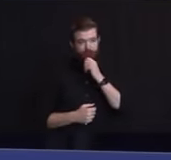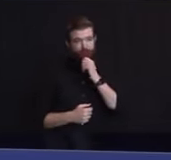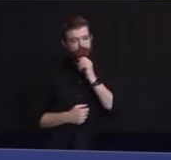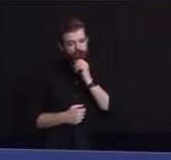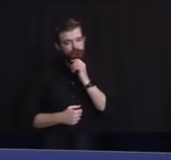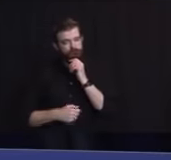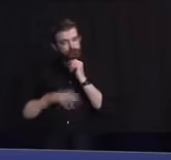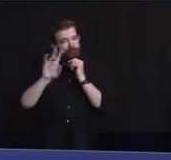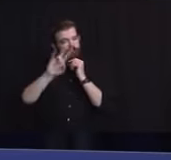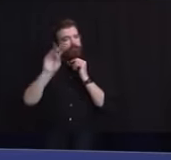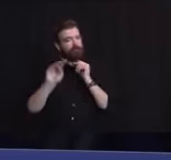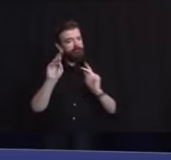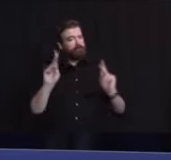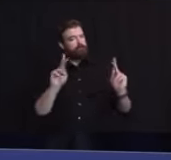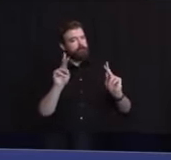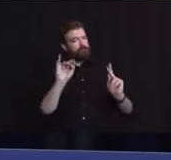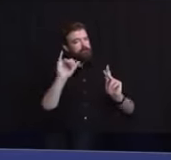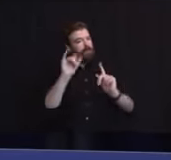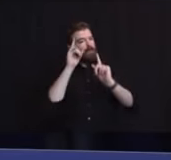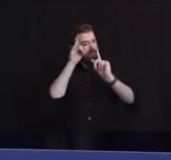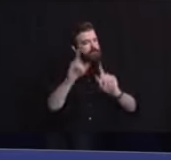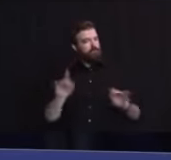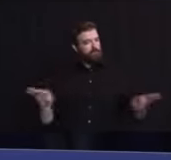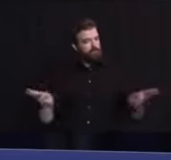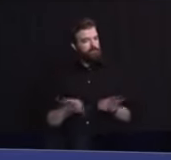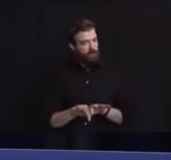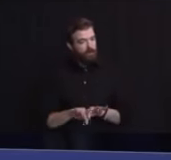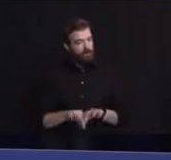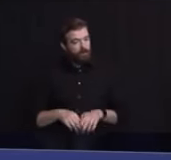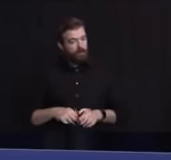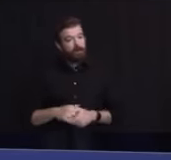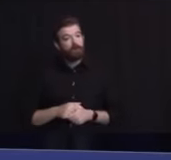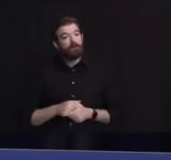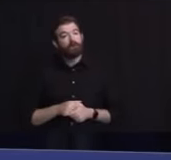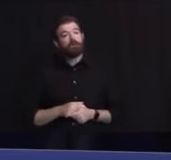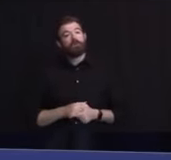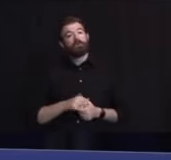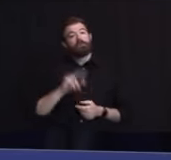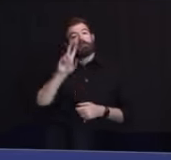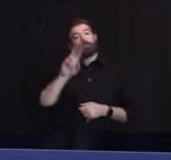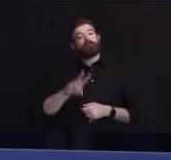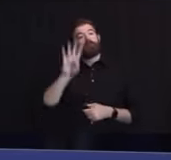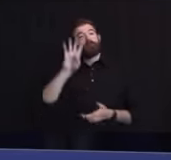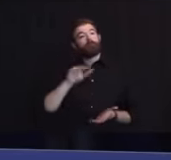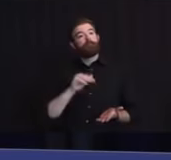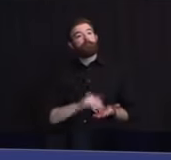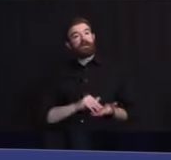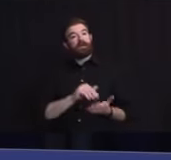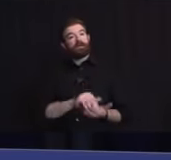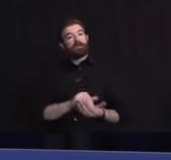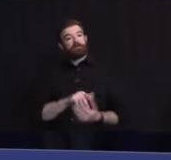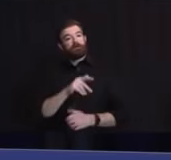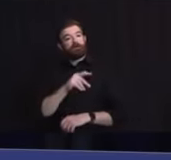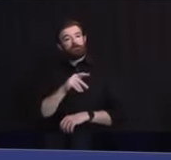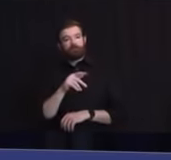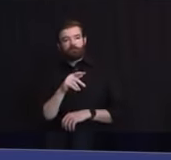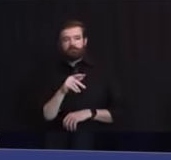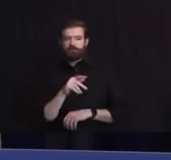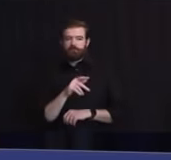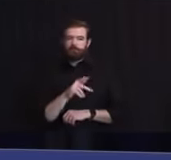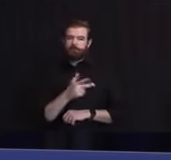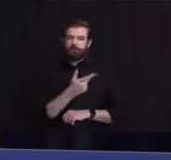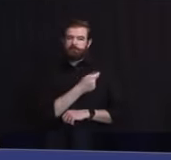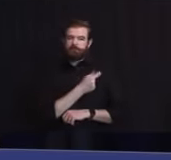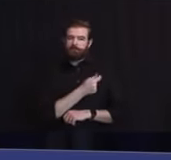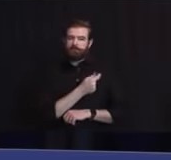about 2.4 million doses to complete the regimen of the 2-dose. If everyone, I'm putting